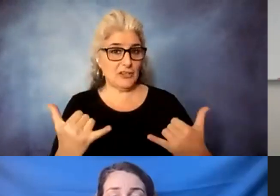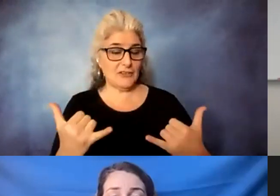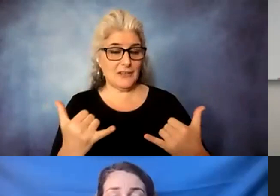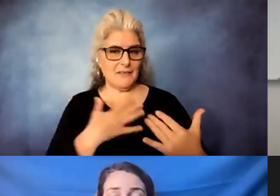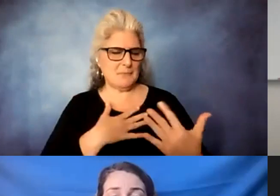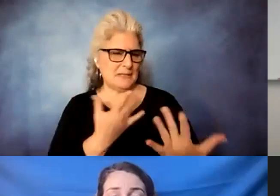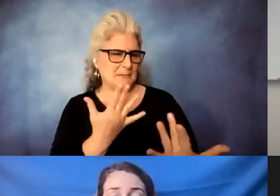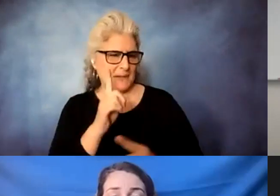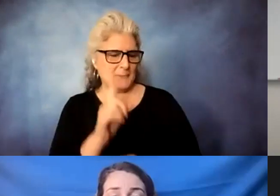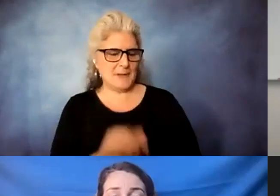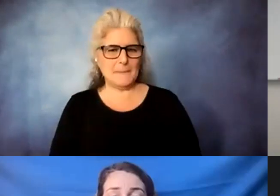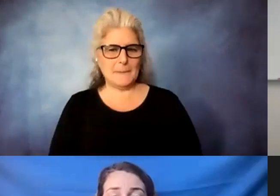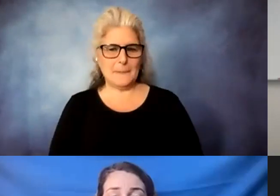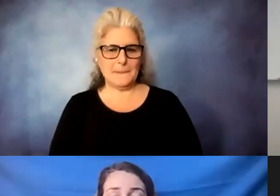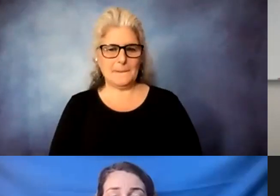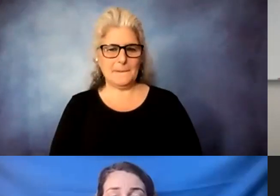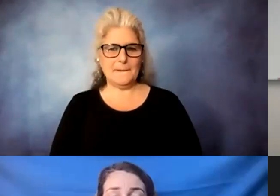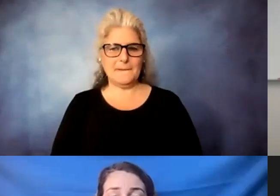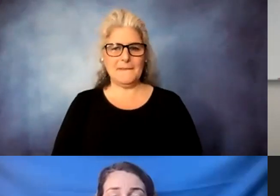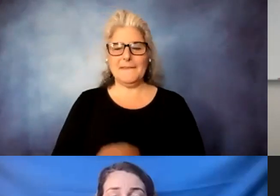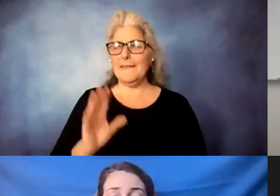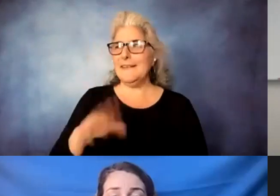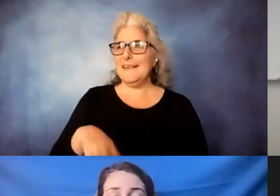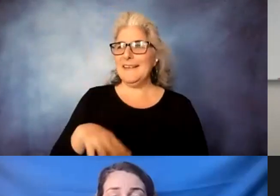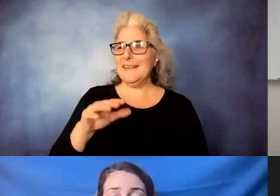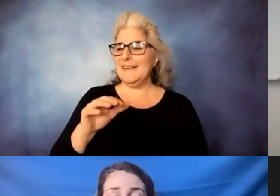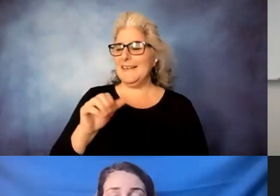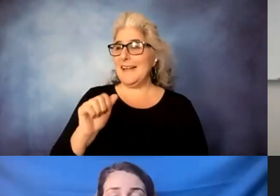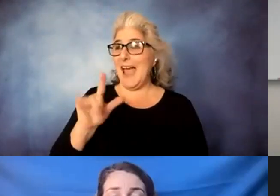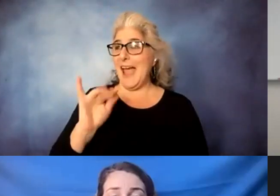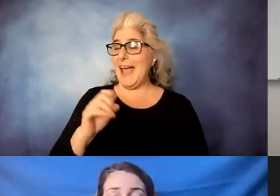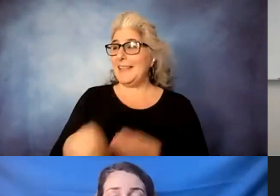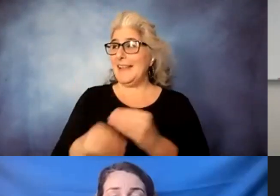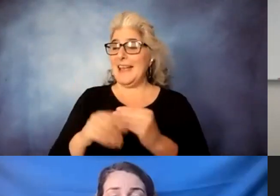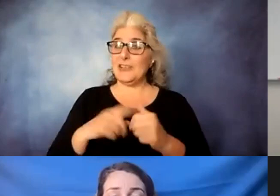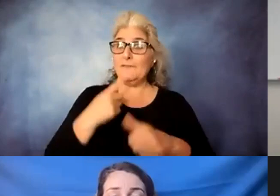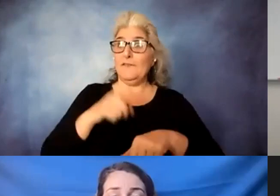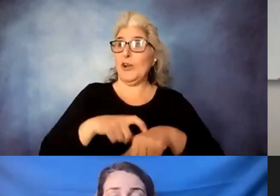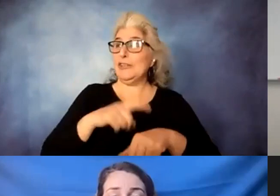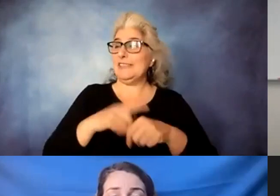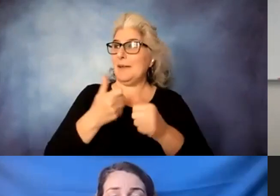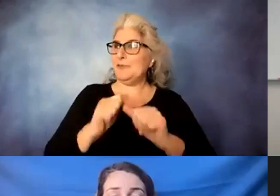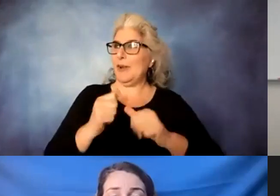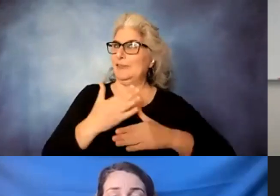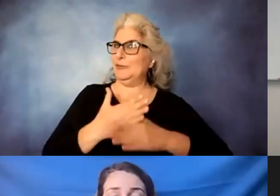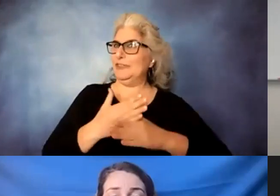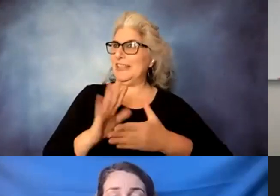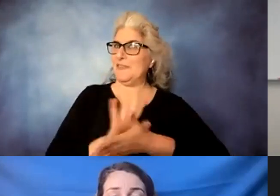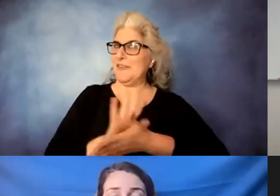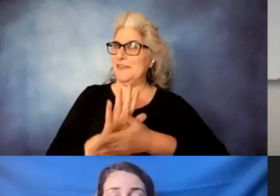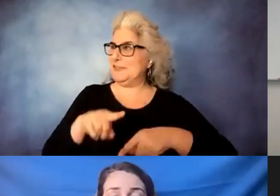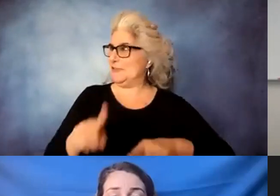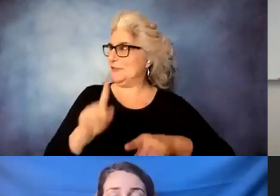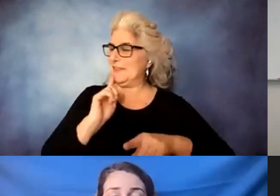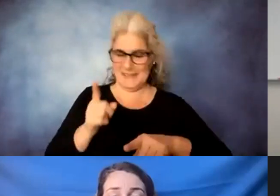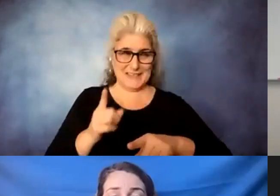me. This is our first time ever sharing a video in a ranked choice voting training. So this is like, be